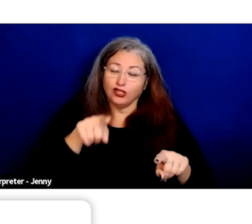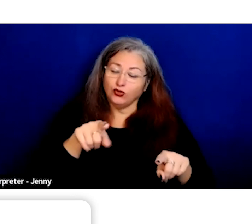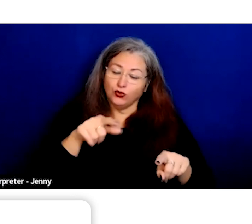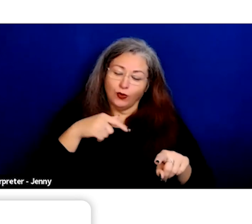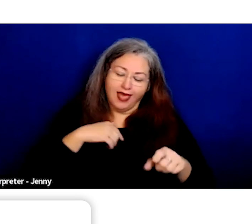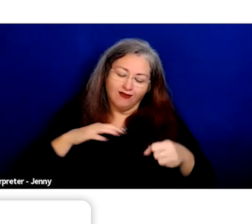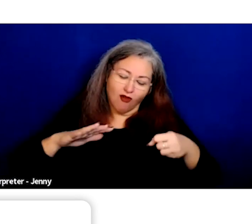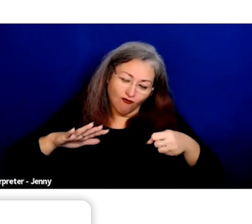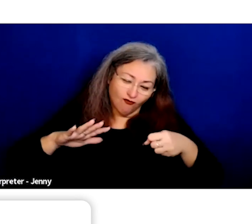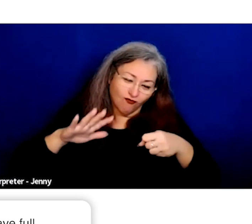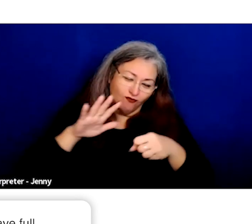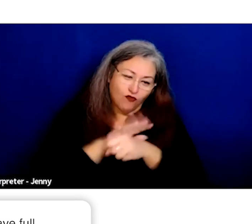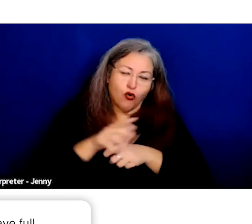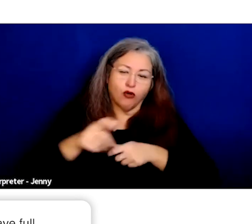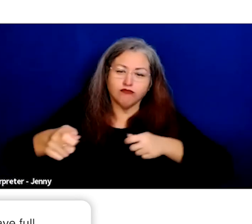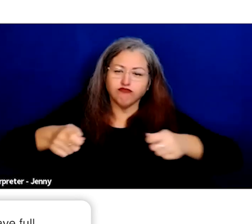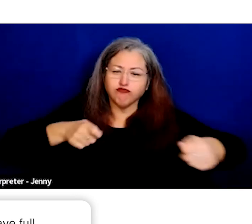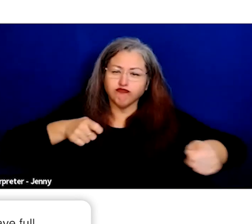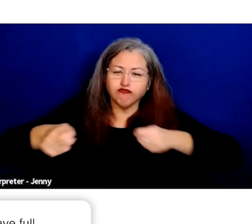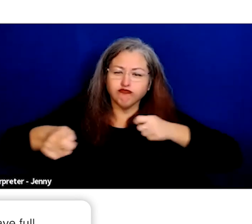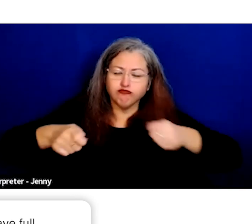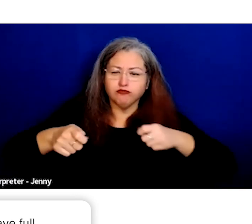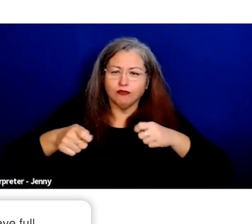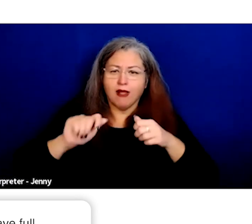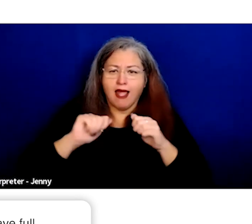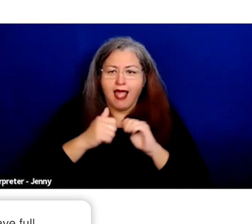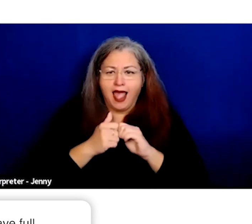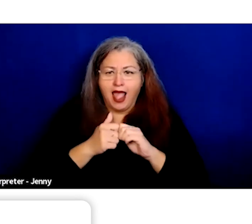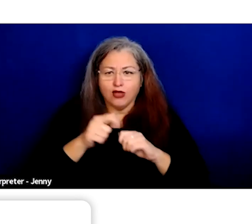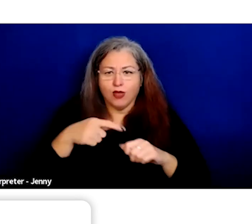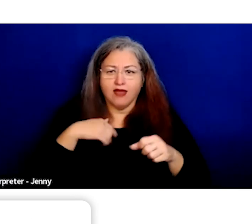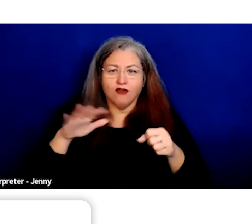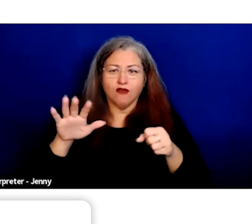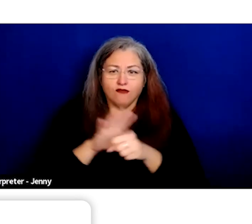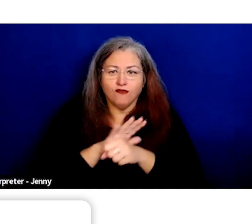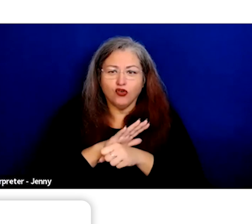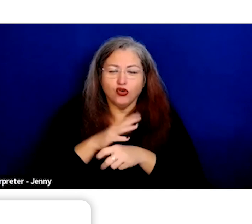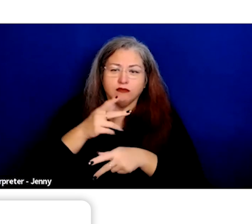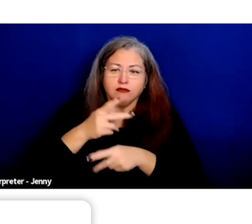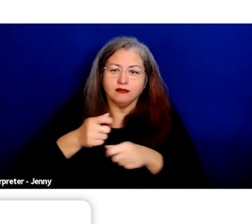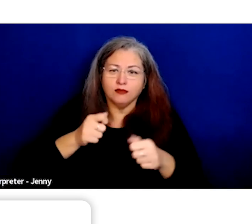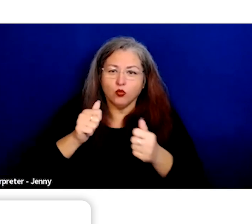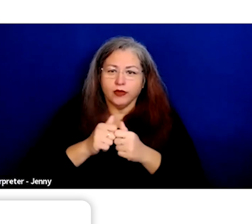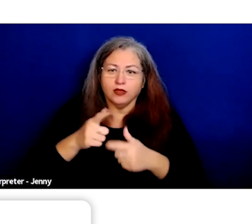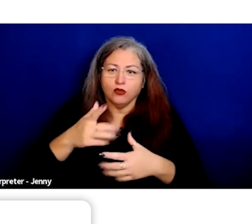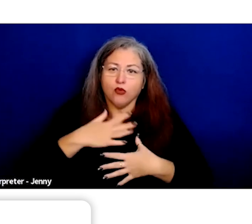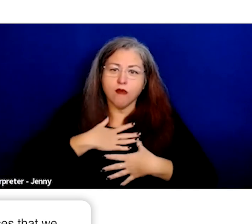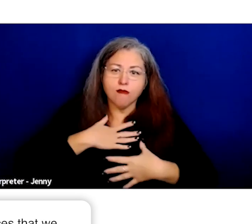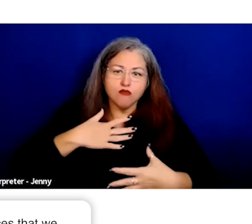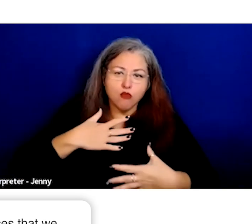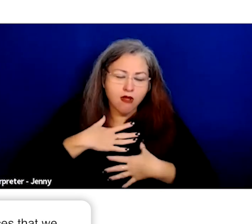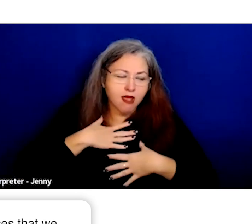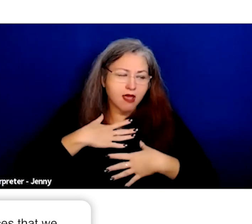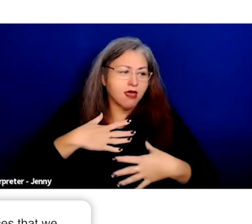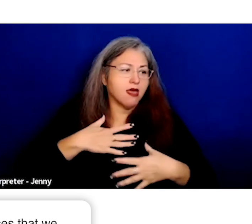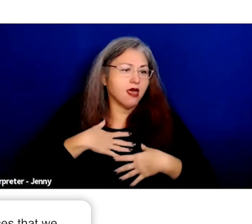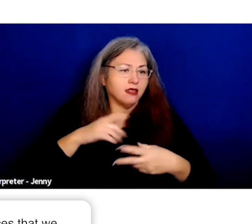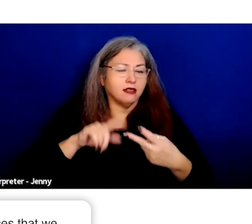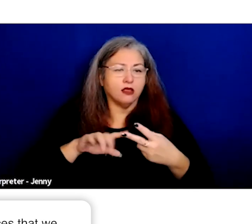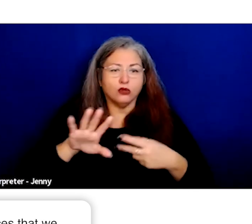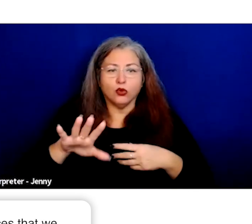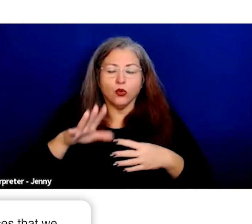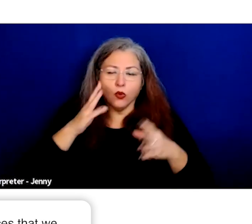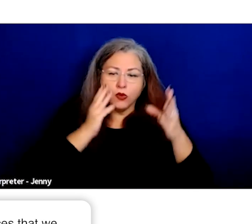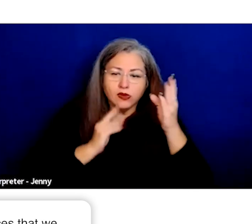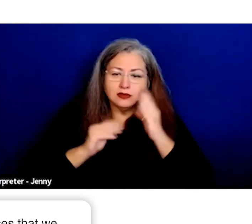sovereignty over the way in which we have full sovereignty over our breath, over the experiences that